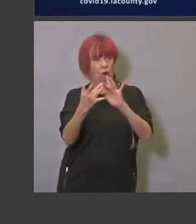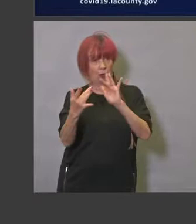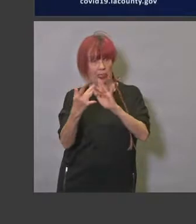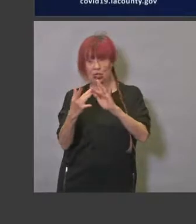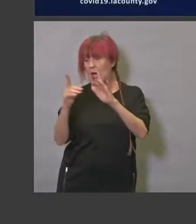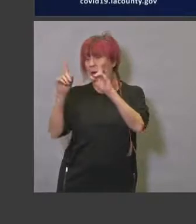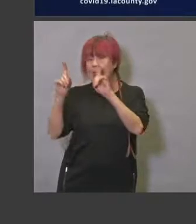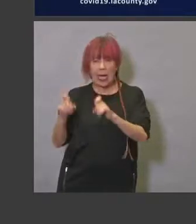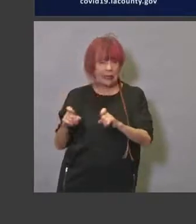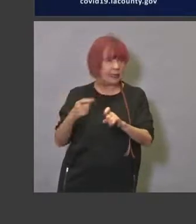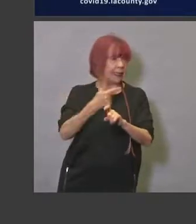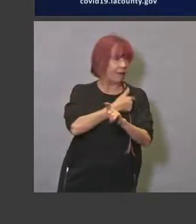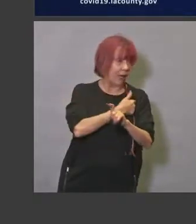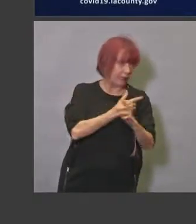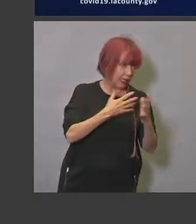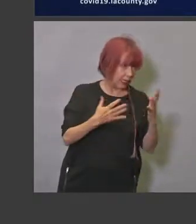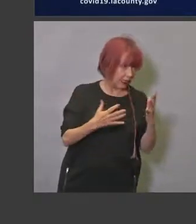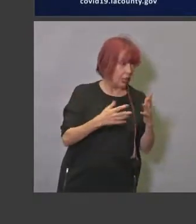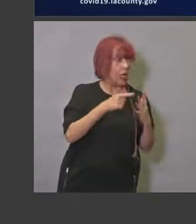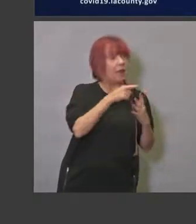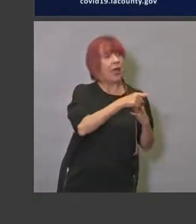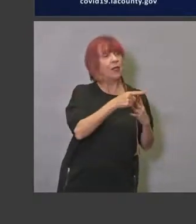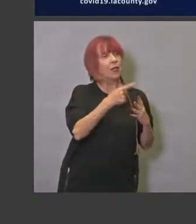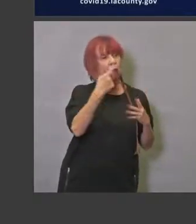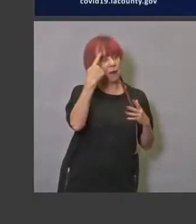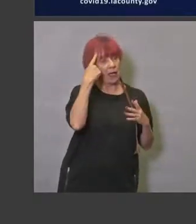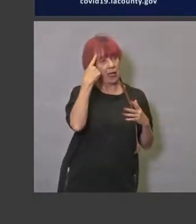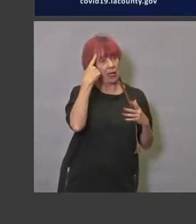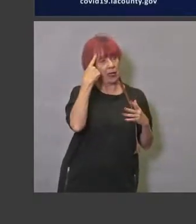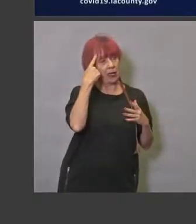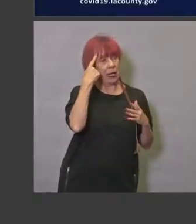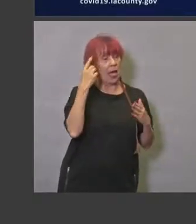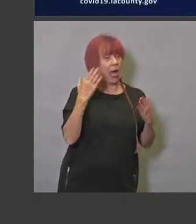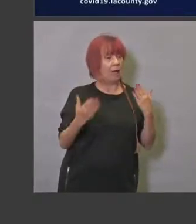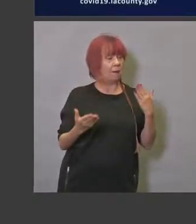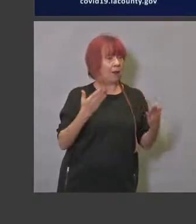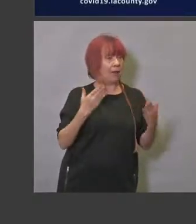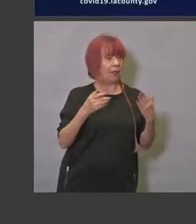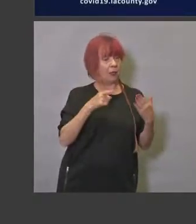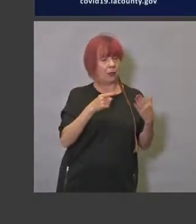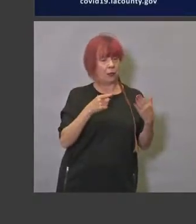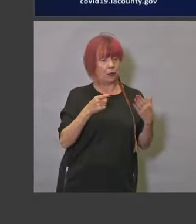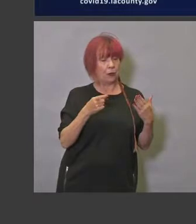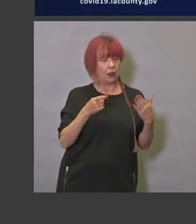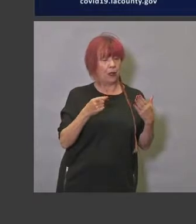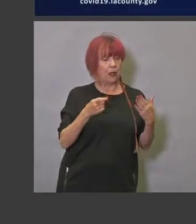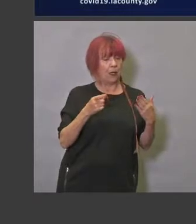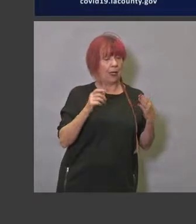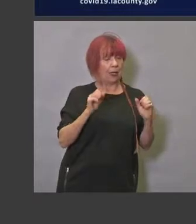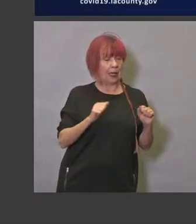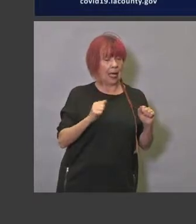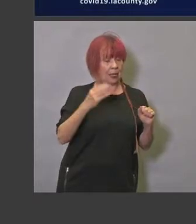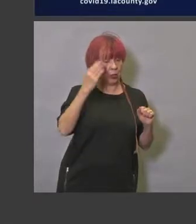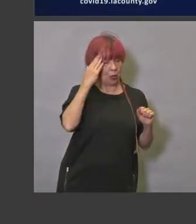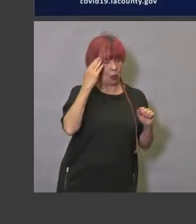or vaccination, that you think and realize that some of the most vulnerable populations are starting to